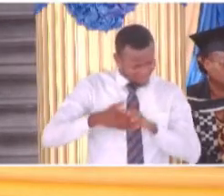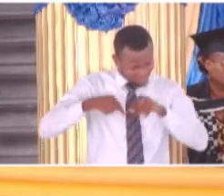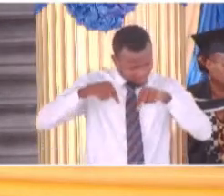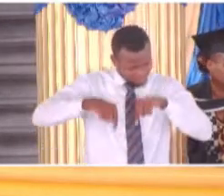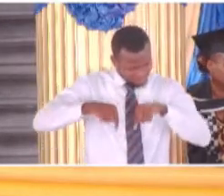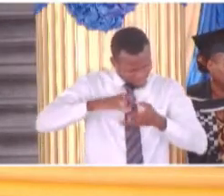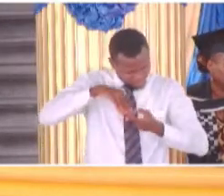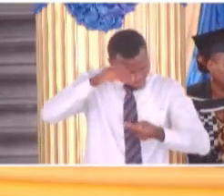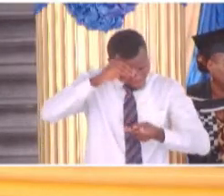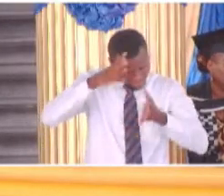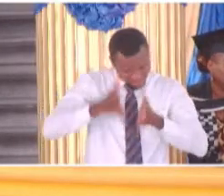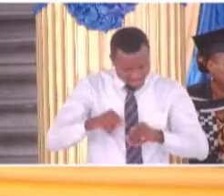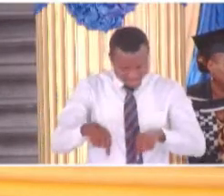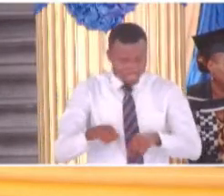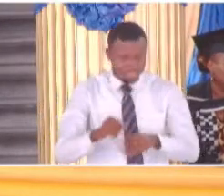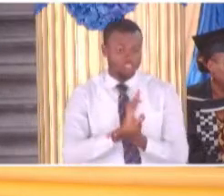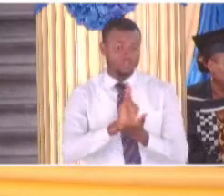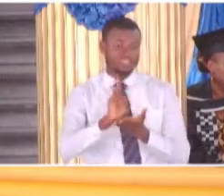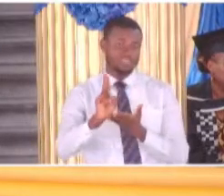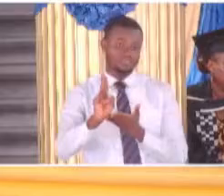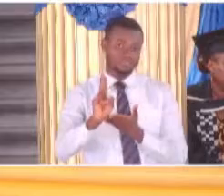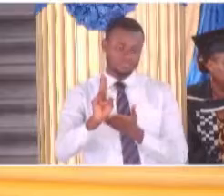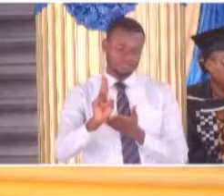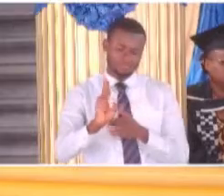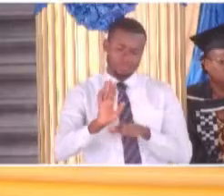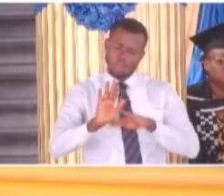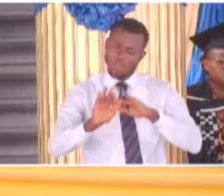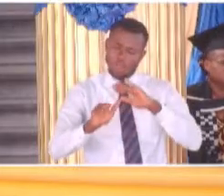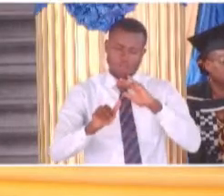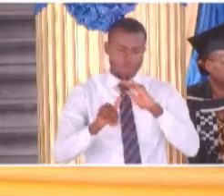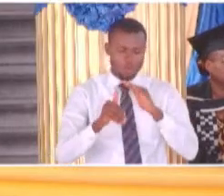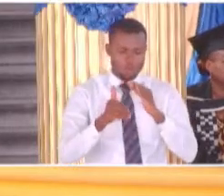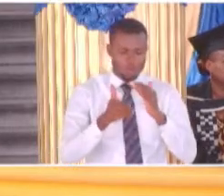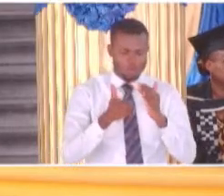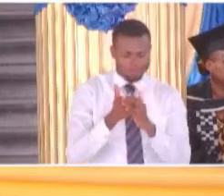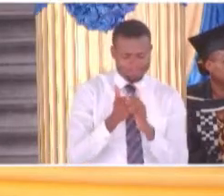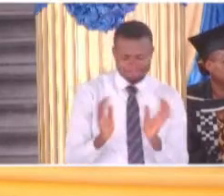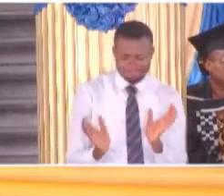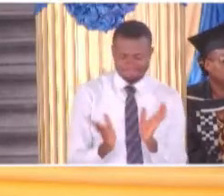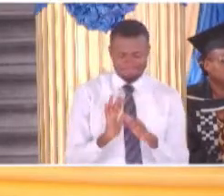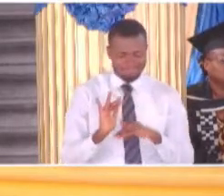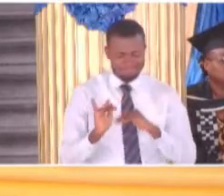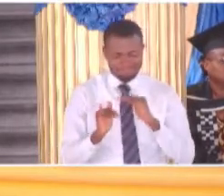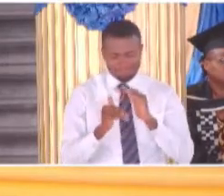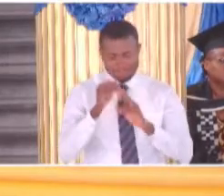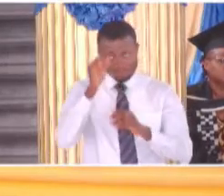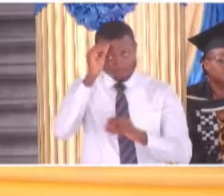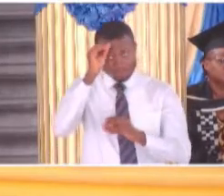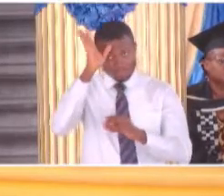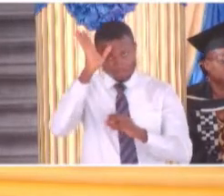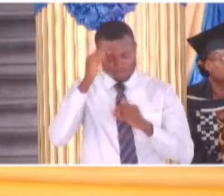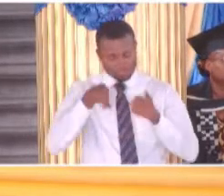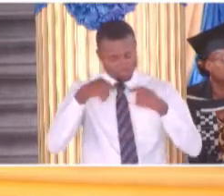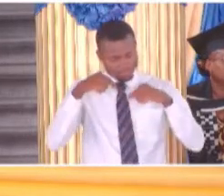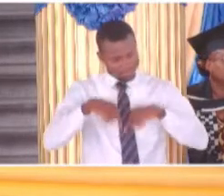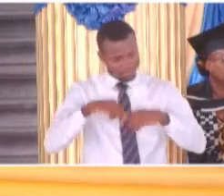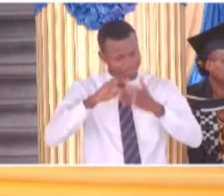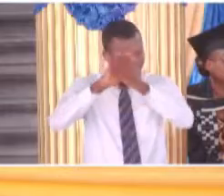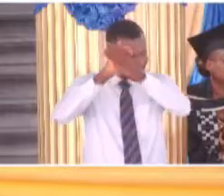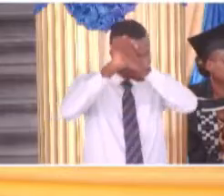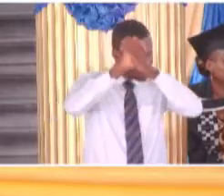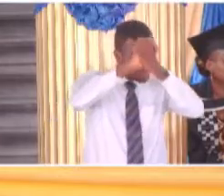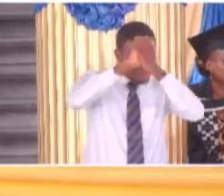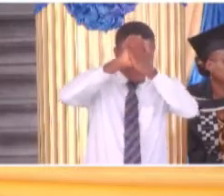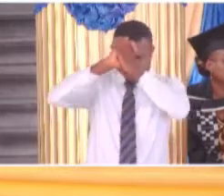at this university, and you deserve all the laurels that you have acquired. I congratulate you